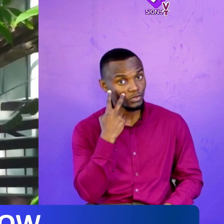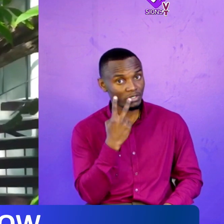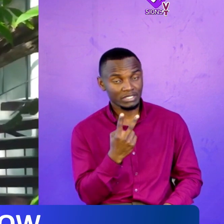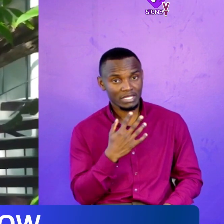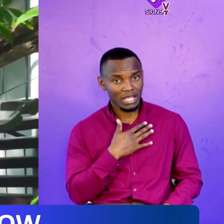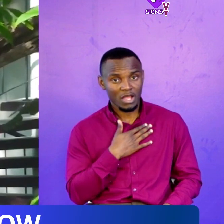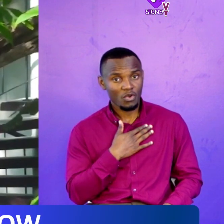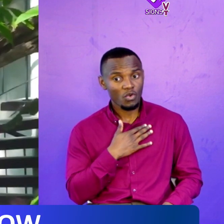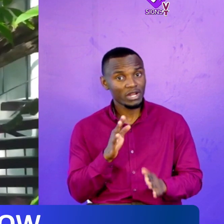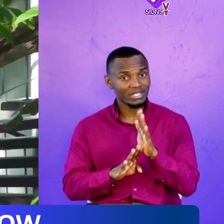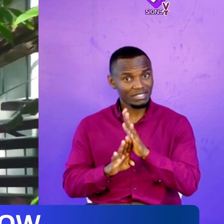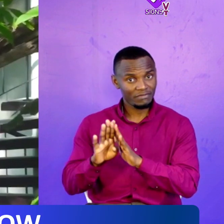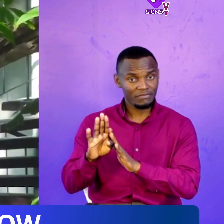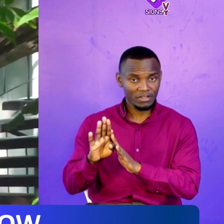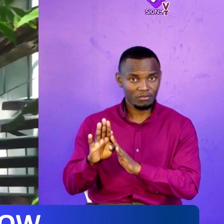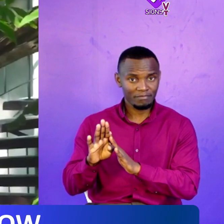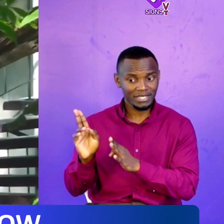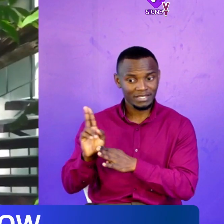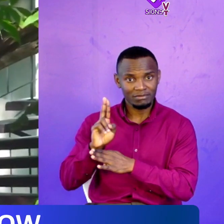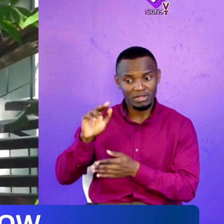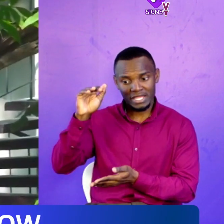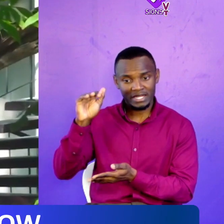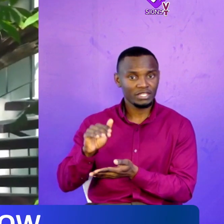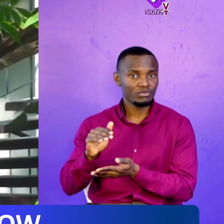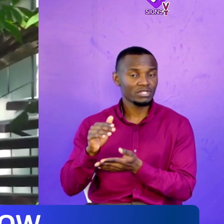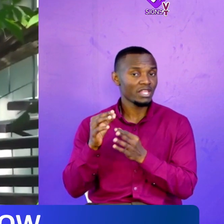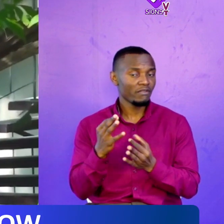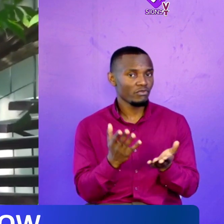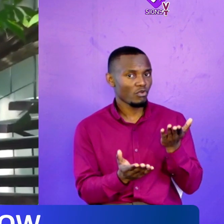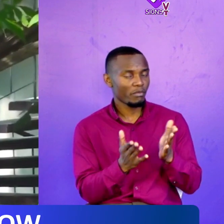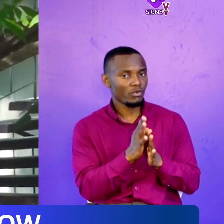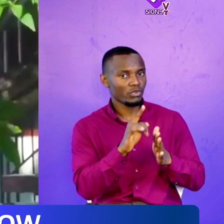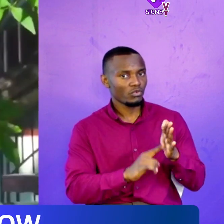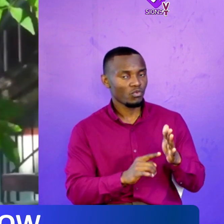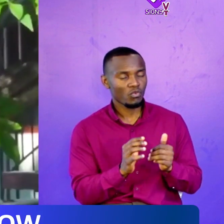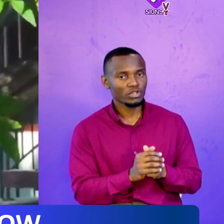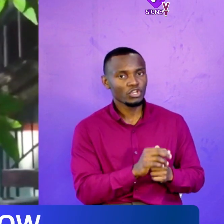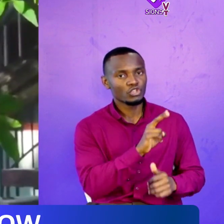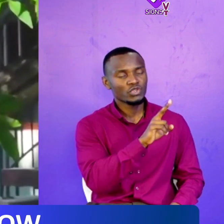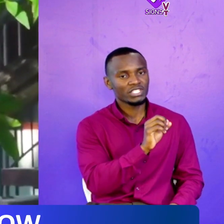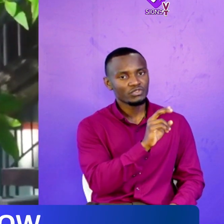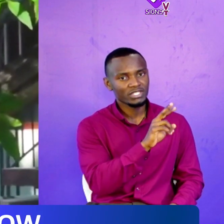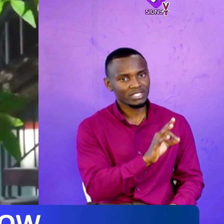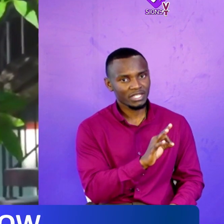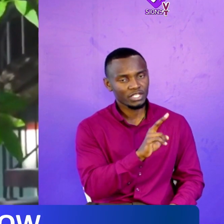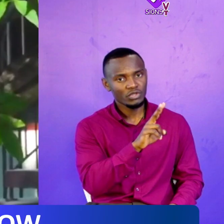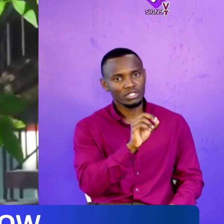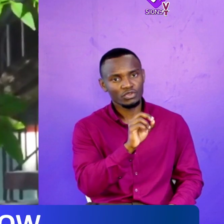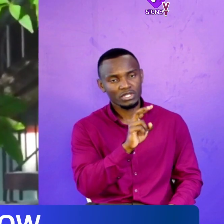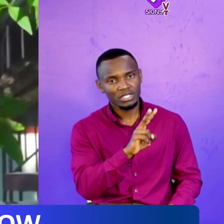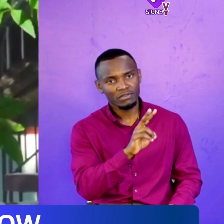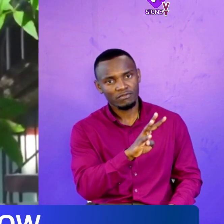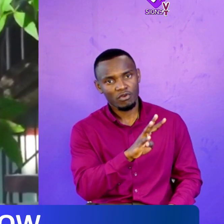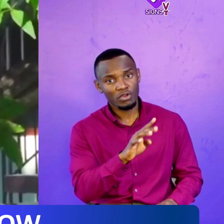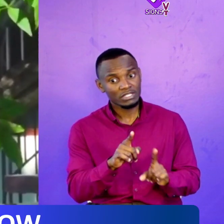development expenditure reduced compared to financial year 23-24. The disbursements were made very well,